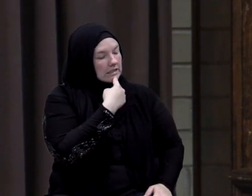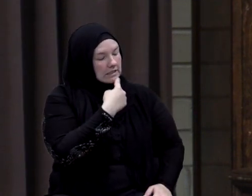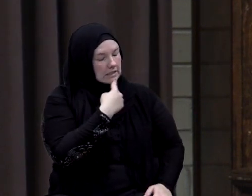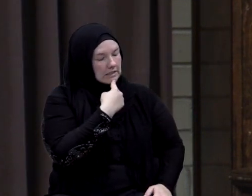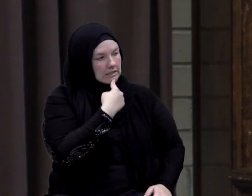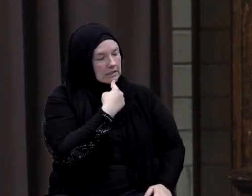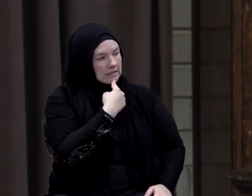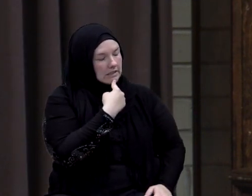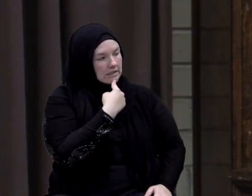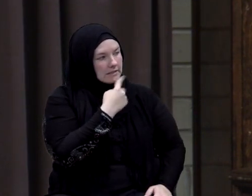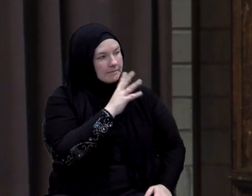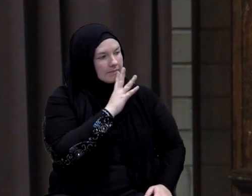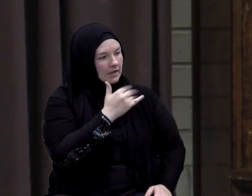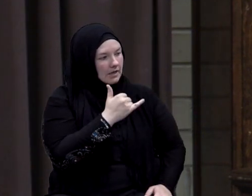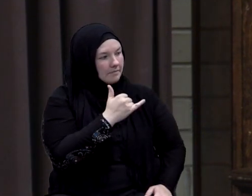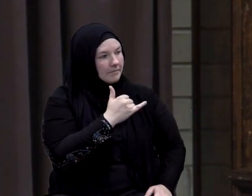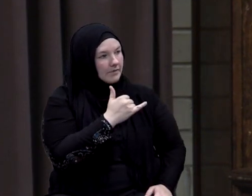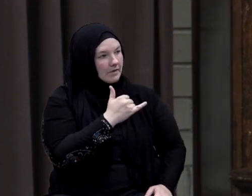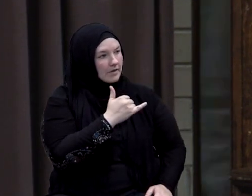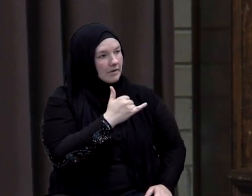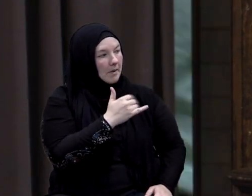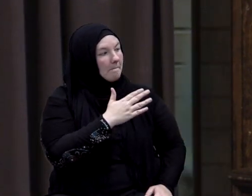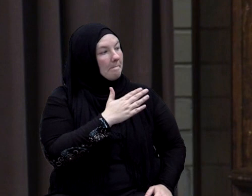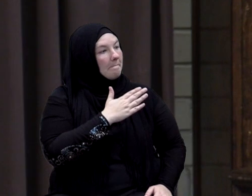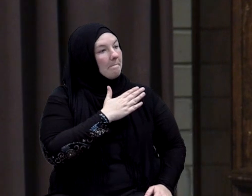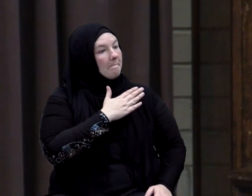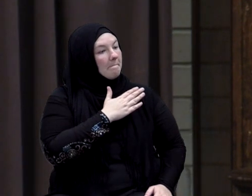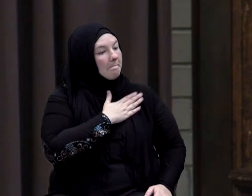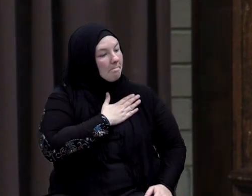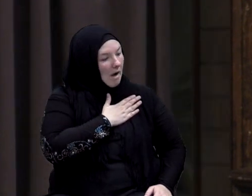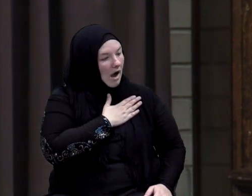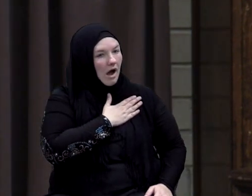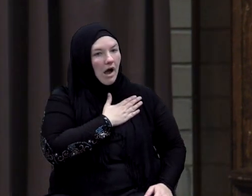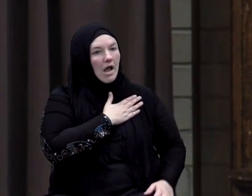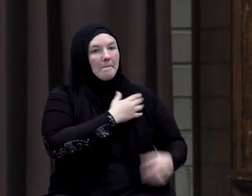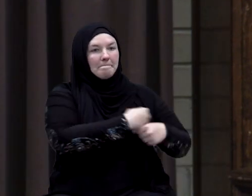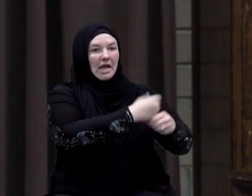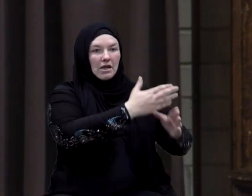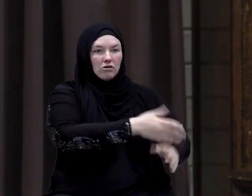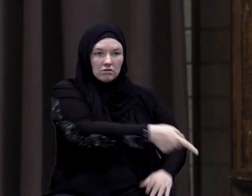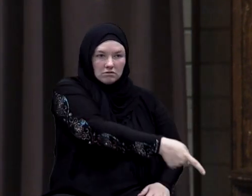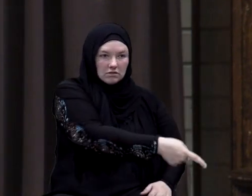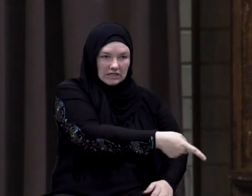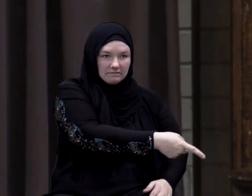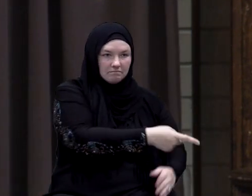majjadani abdi. My abd glorified me, subhanahu wa ta'ala.